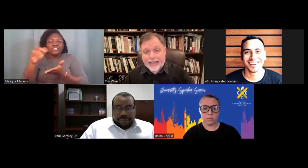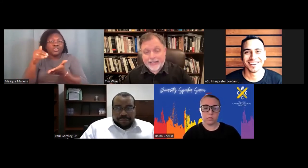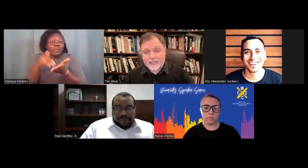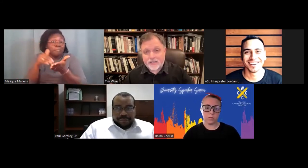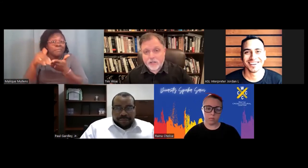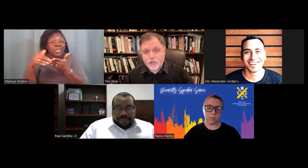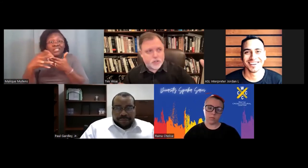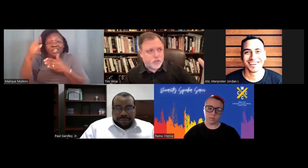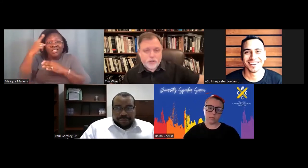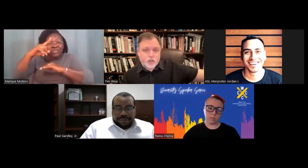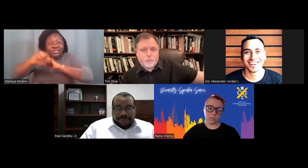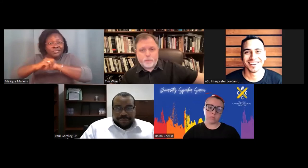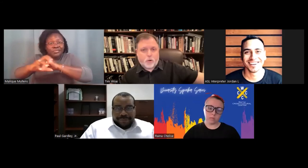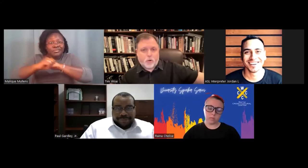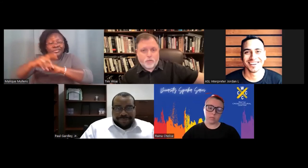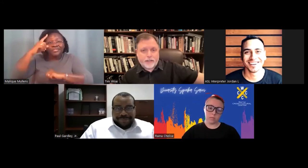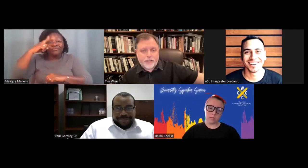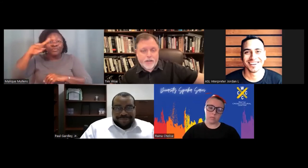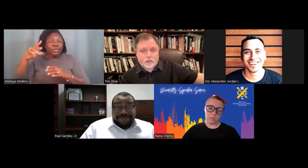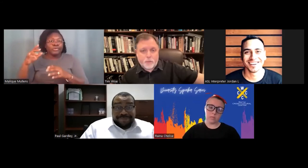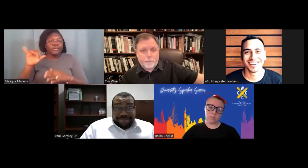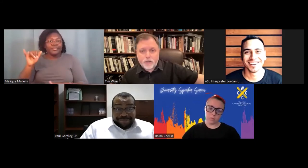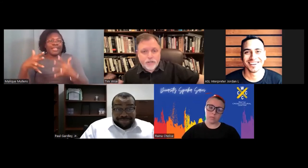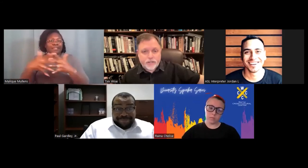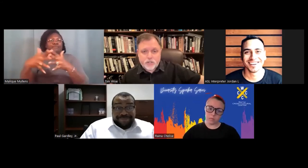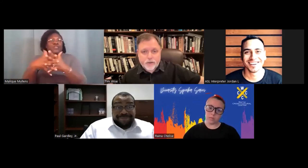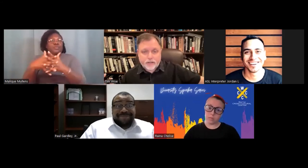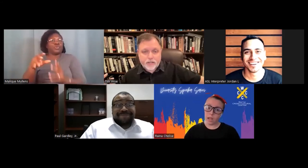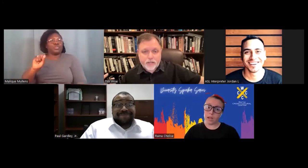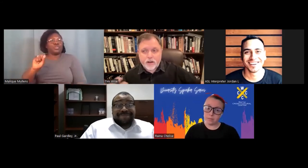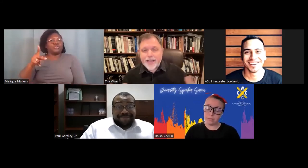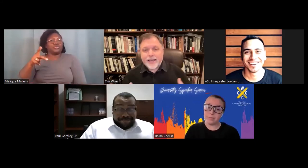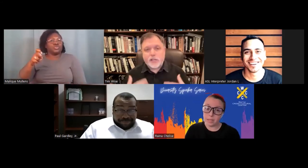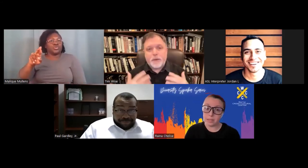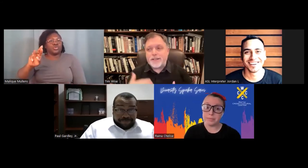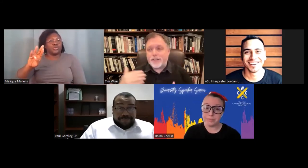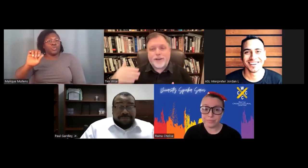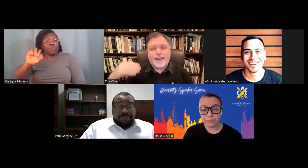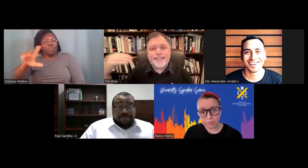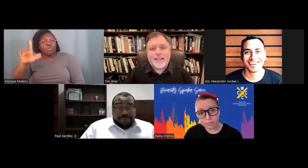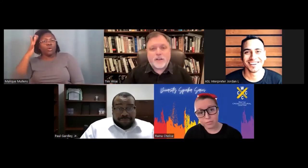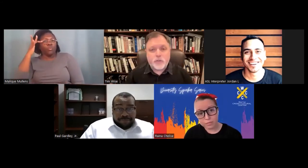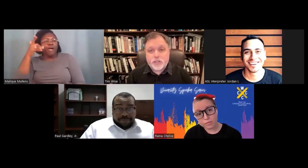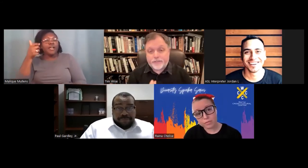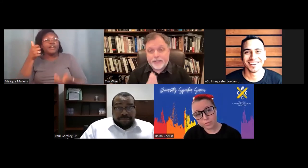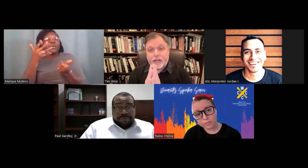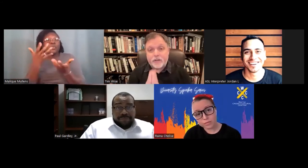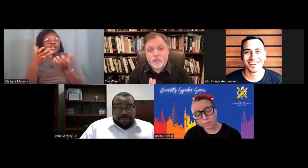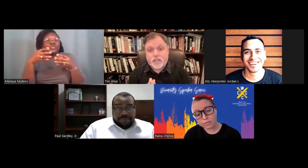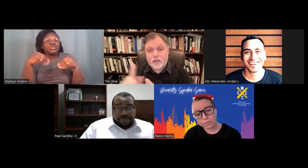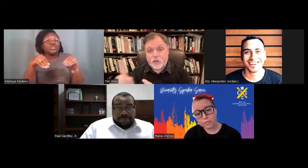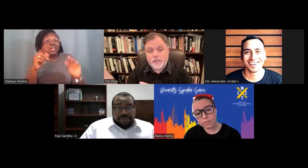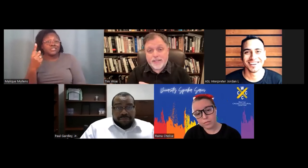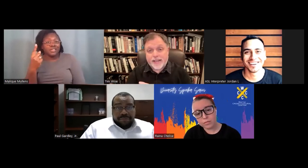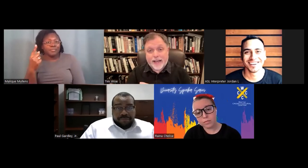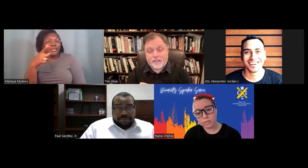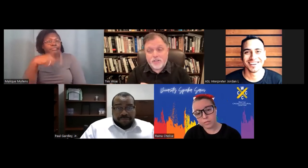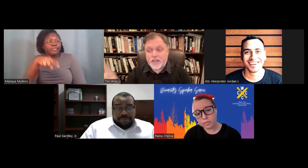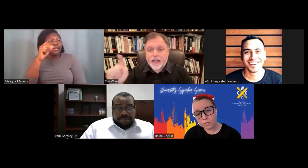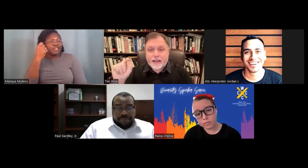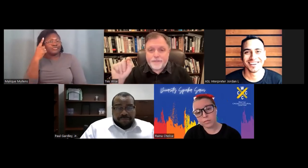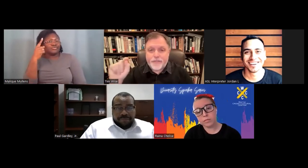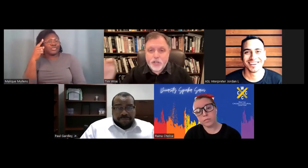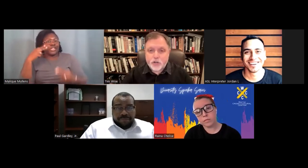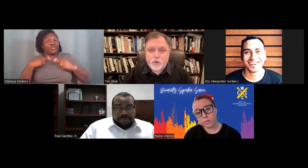on ads just on the Super Bowl, right? Let alone billions throughout the year, is because they're trying to sell you stuff and they understand human